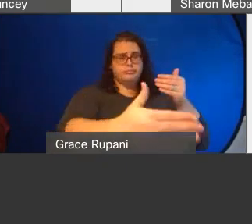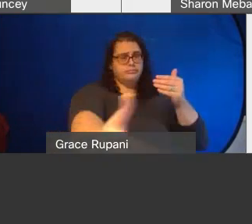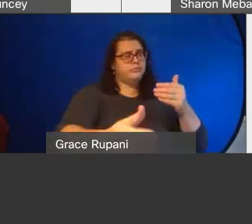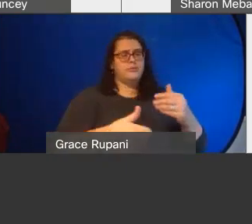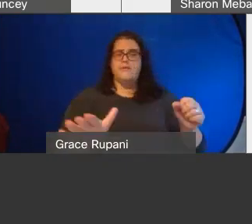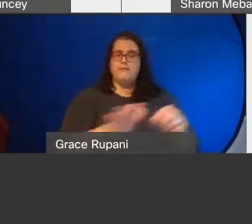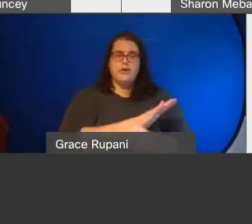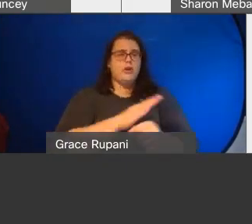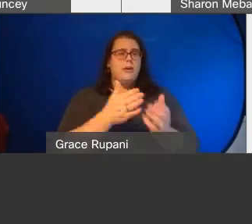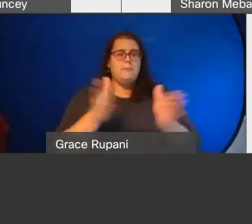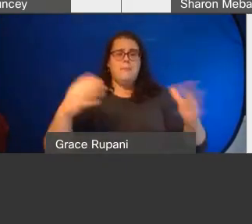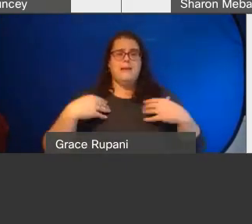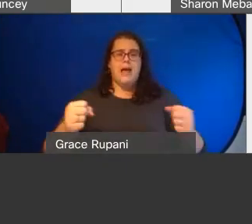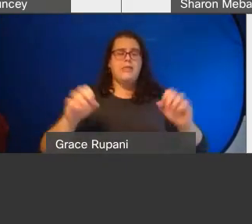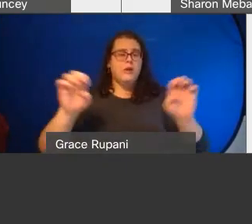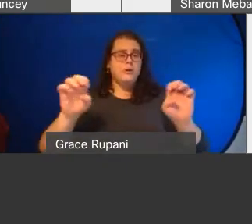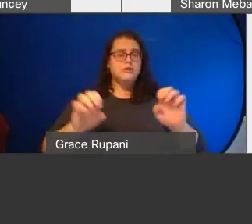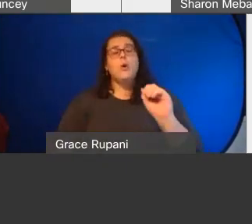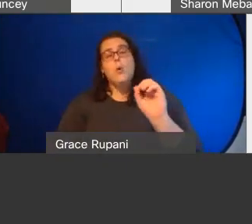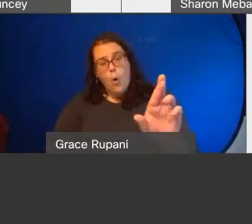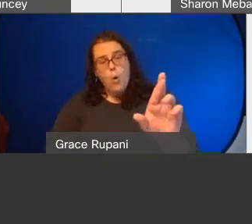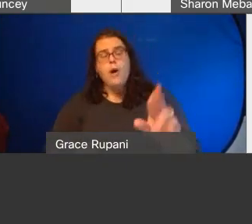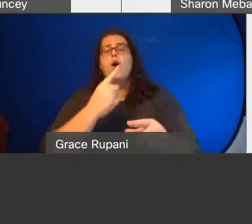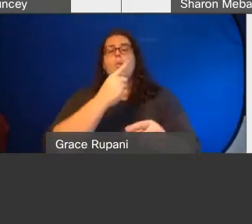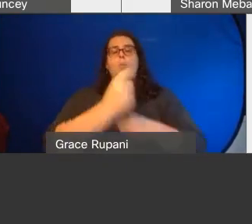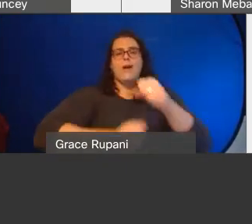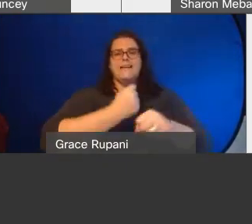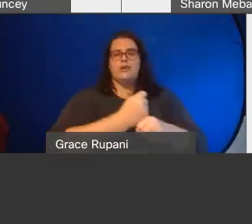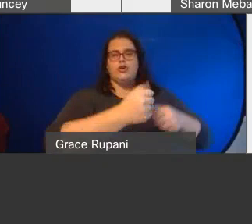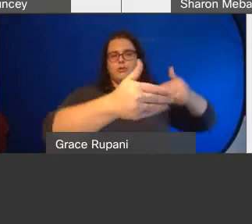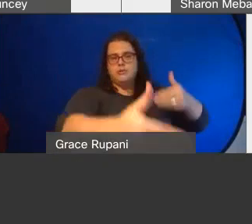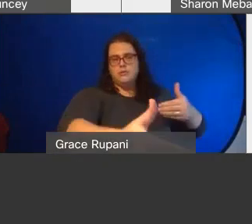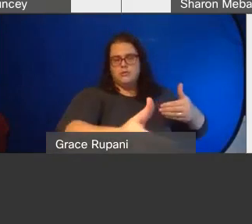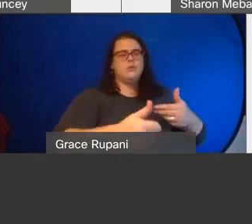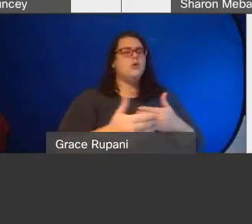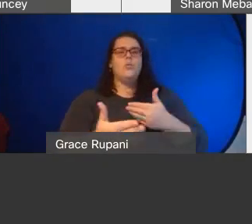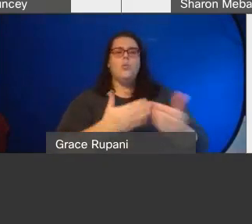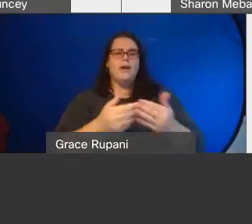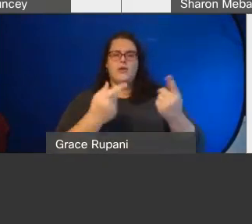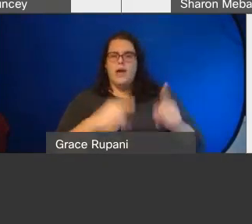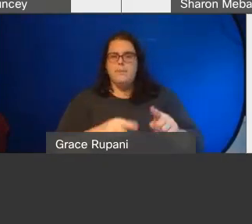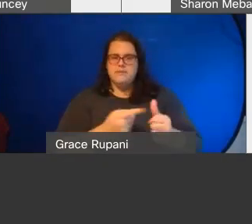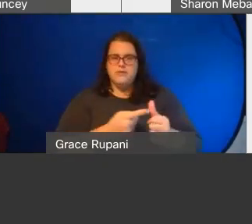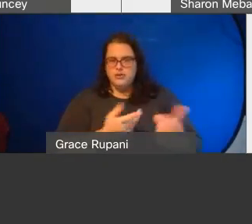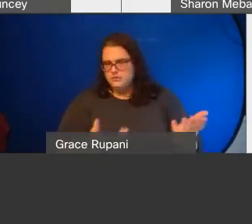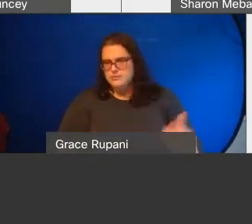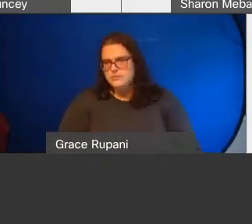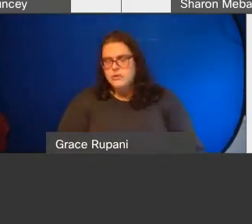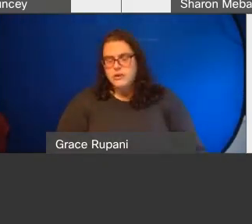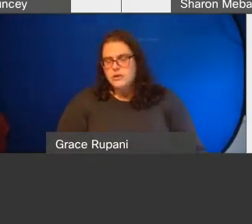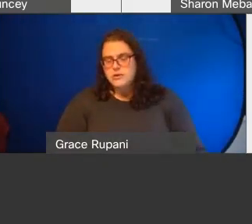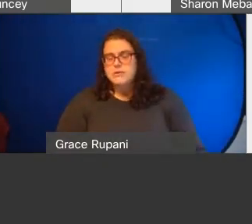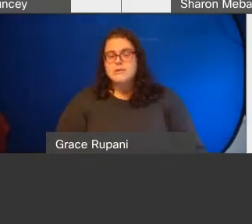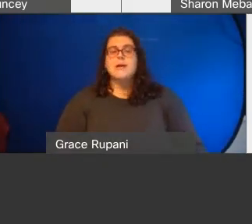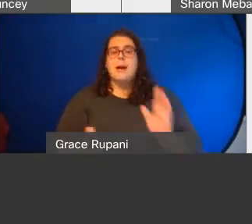or 1 year, whichever comes first. So, you know, the current Appendix K is open for